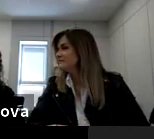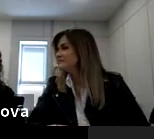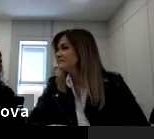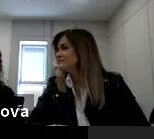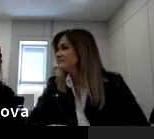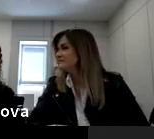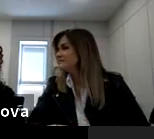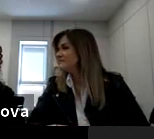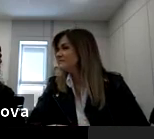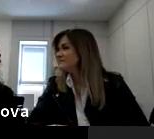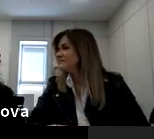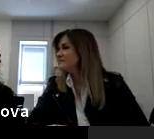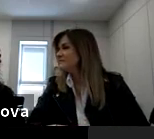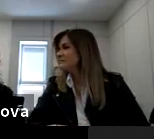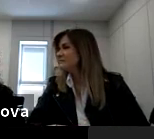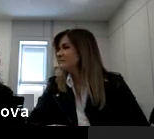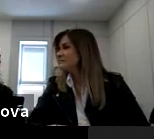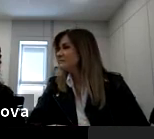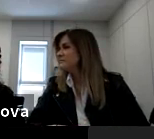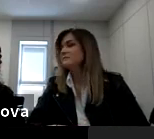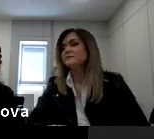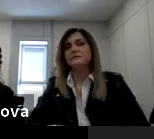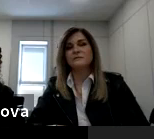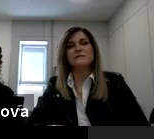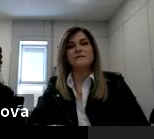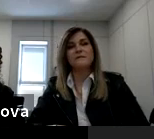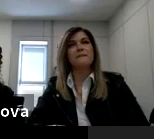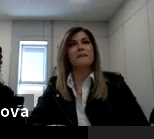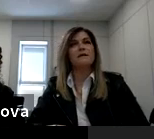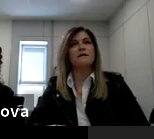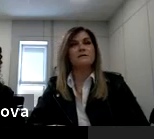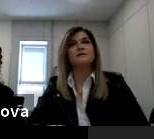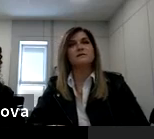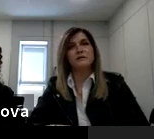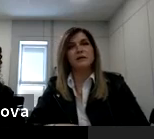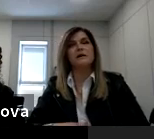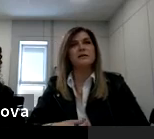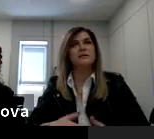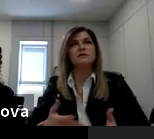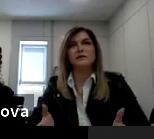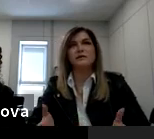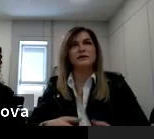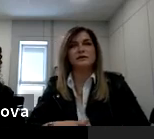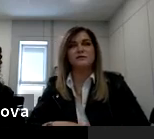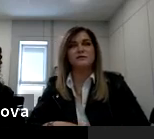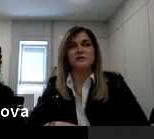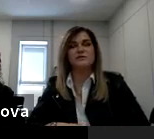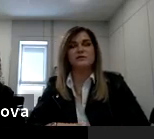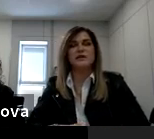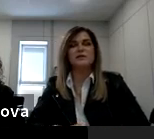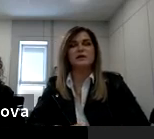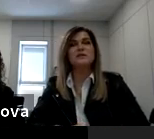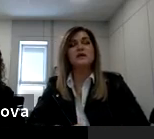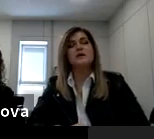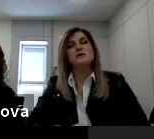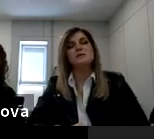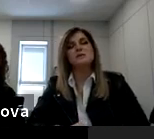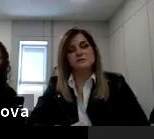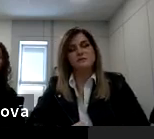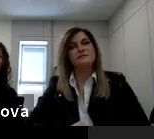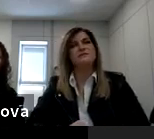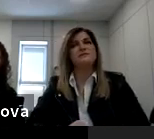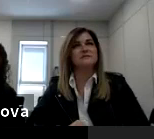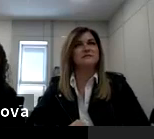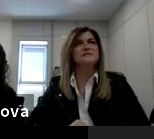will surely download this presentation on our website. Yeah, upload, we will, of course, we will upload. It was